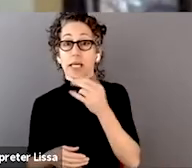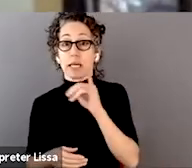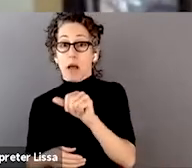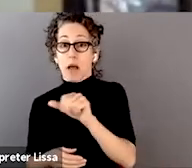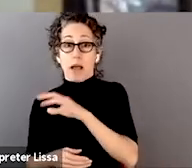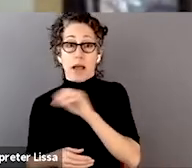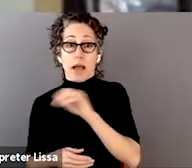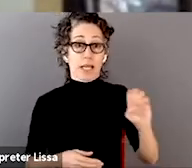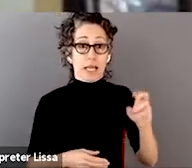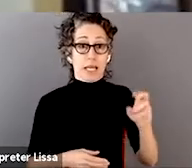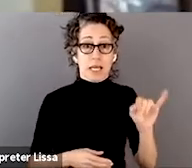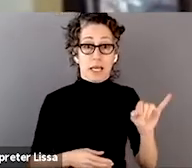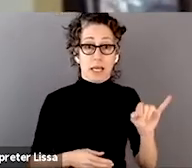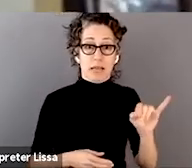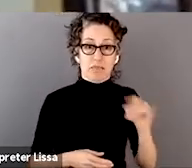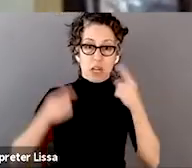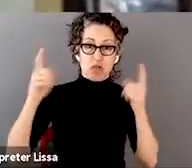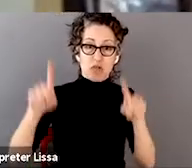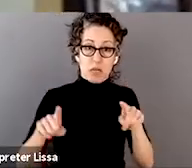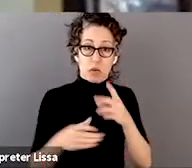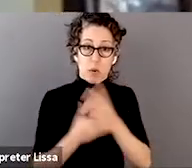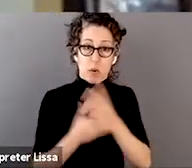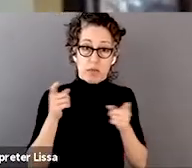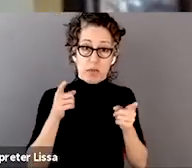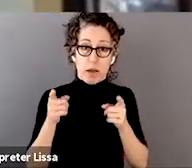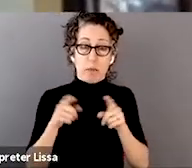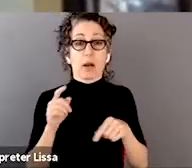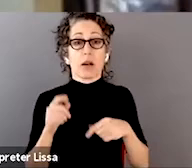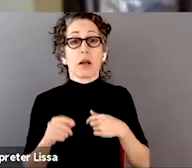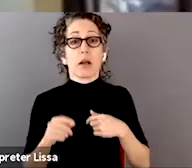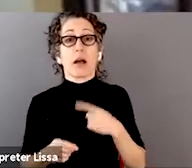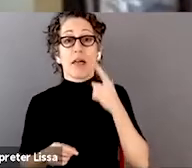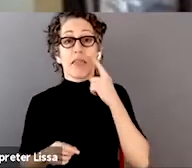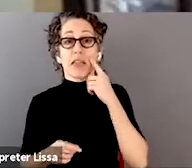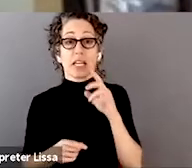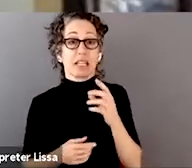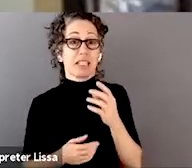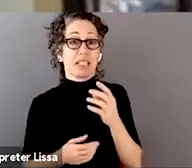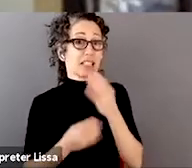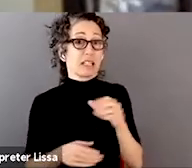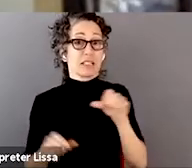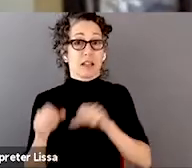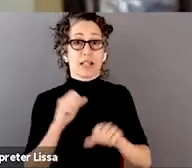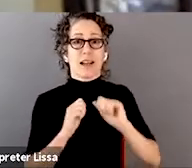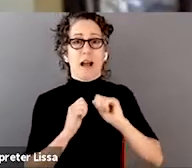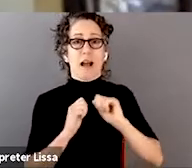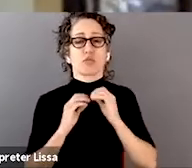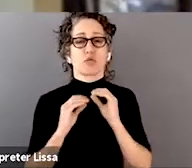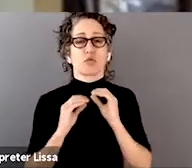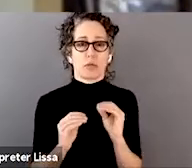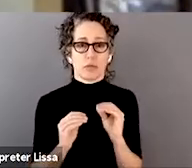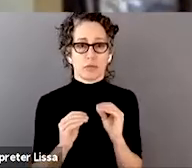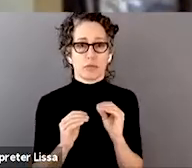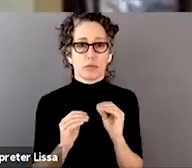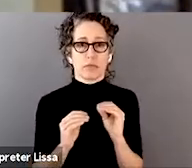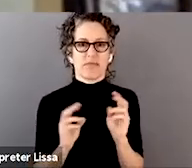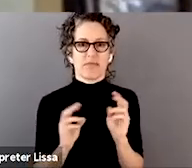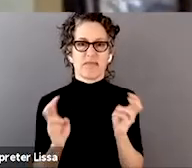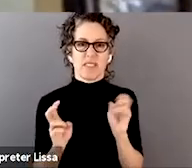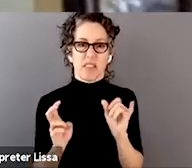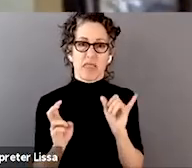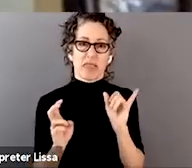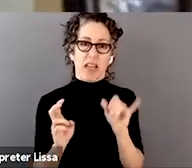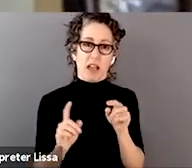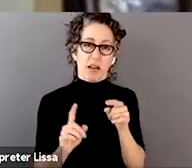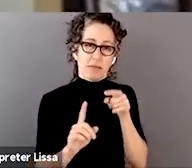think another thing that we might think about is the way that data science is taught. Thinking about ways that are in which these methods